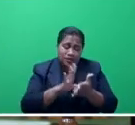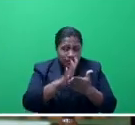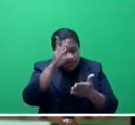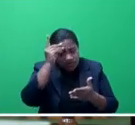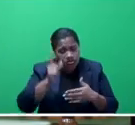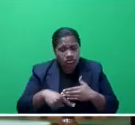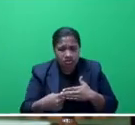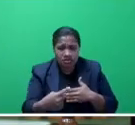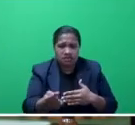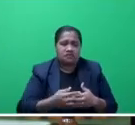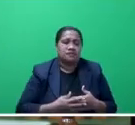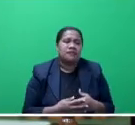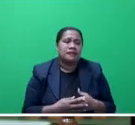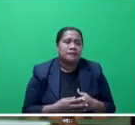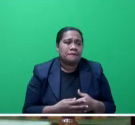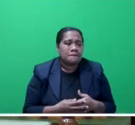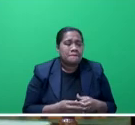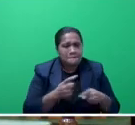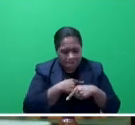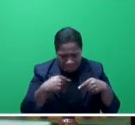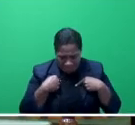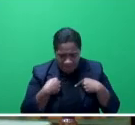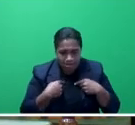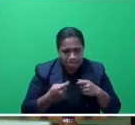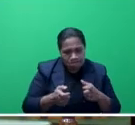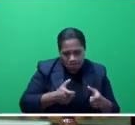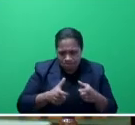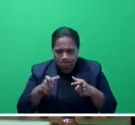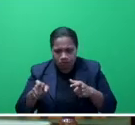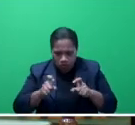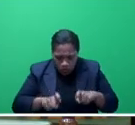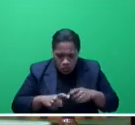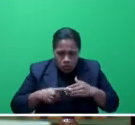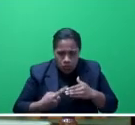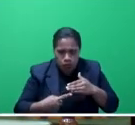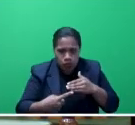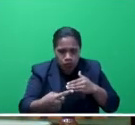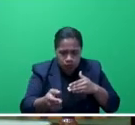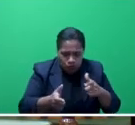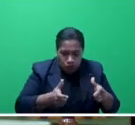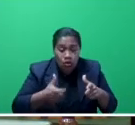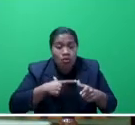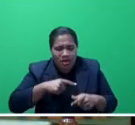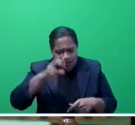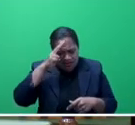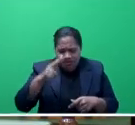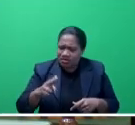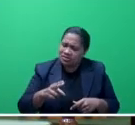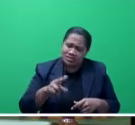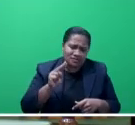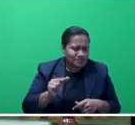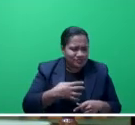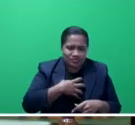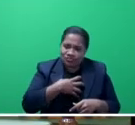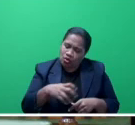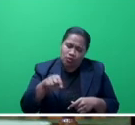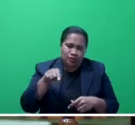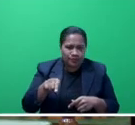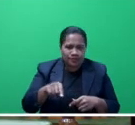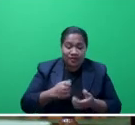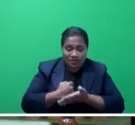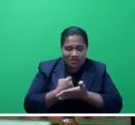medicine continues, and we are managing that expenditure sustainably, because the nation deserves more than temporary assurances of